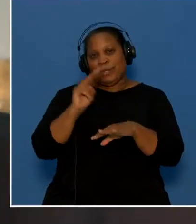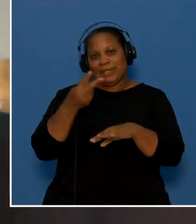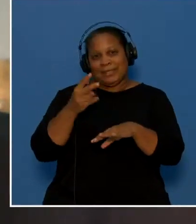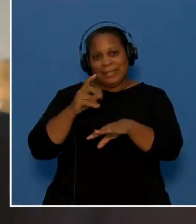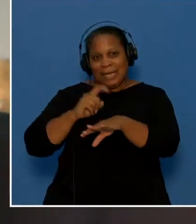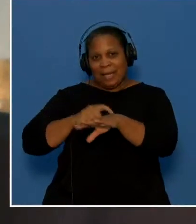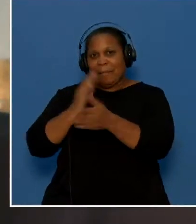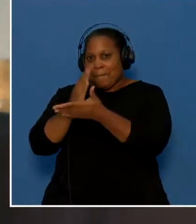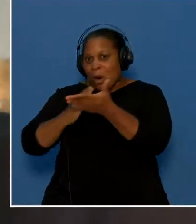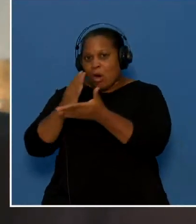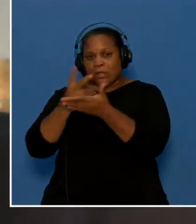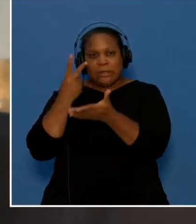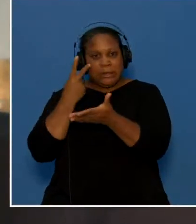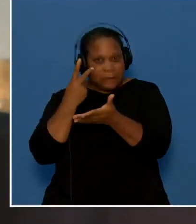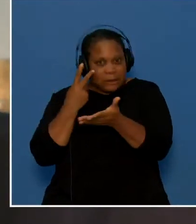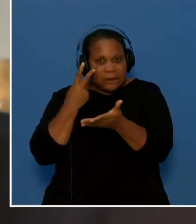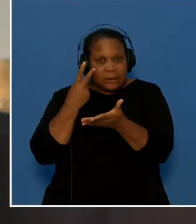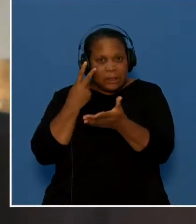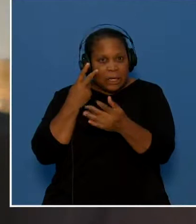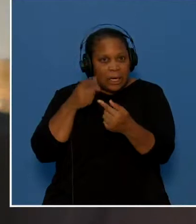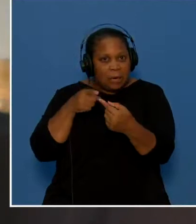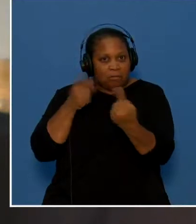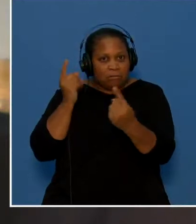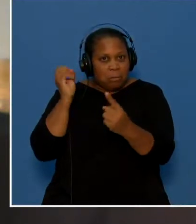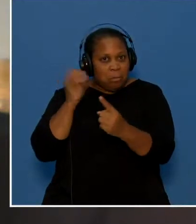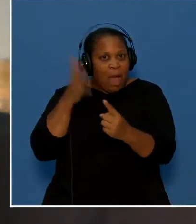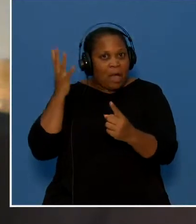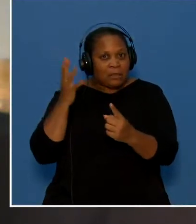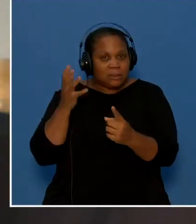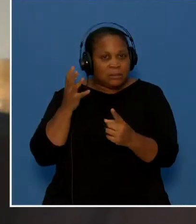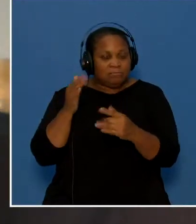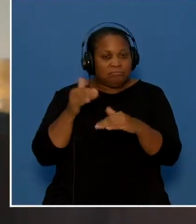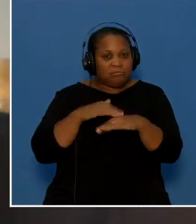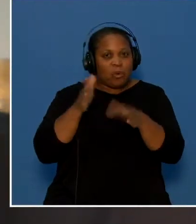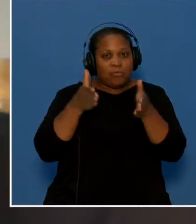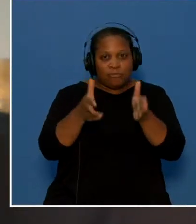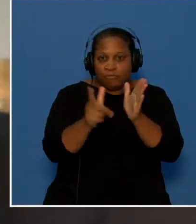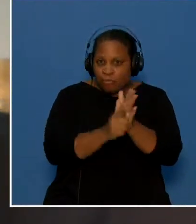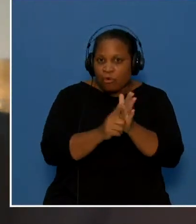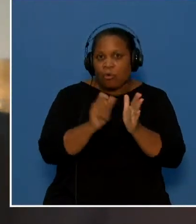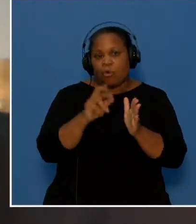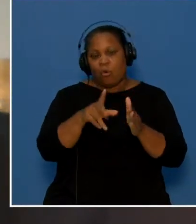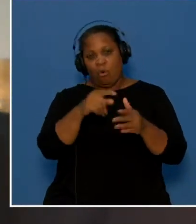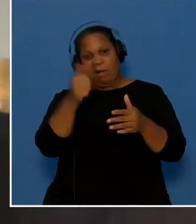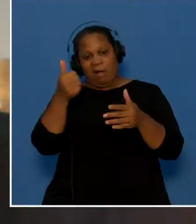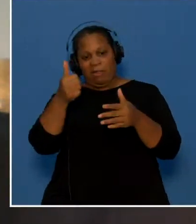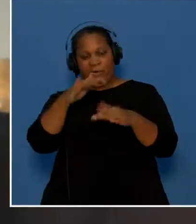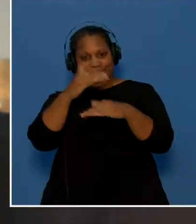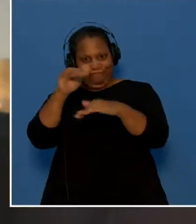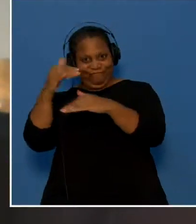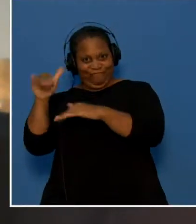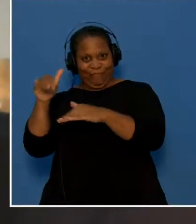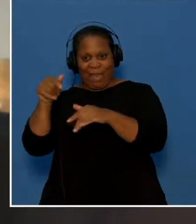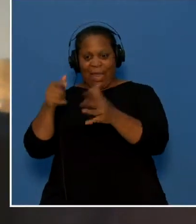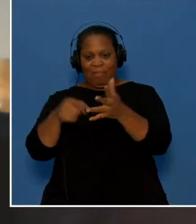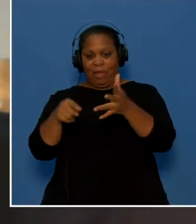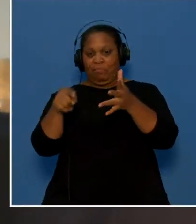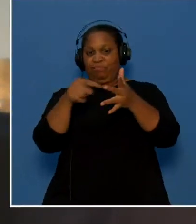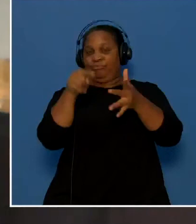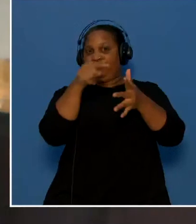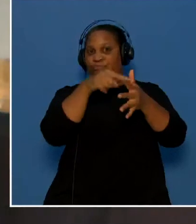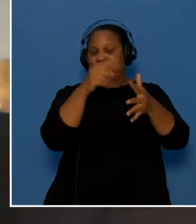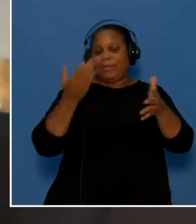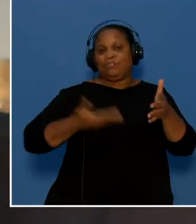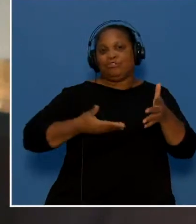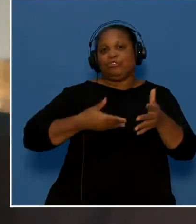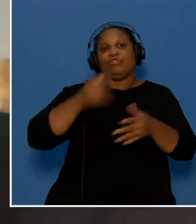see what, if any, impact the introduction of the curfew, as well as the other mitigants and the rollback measures that were introduced by the government a